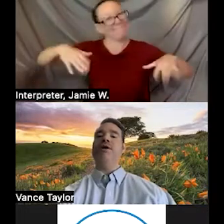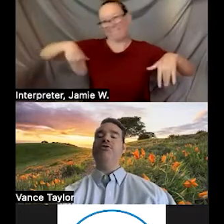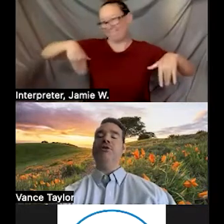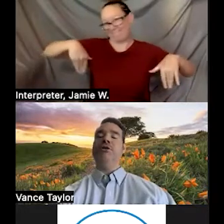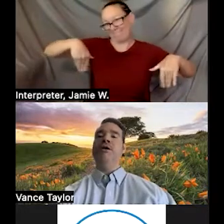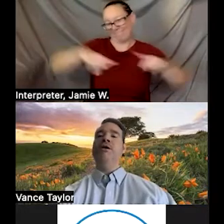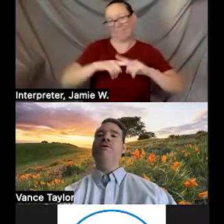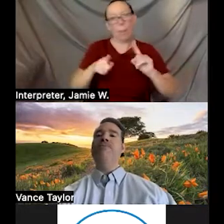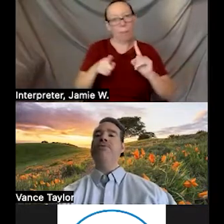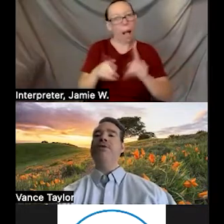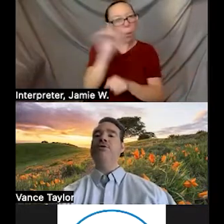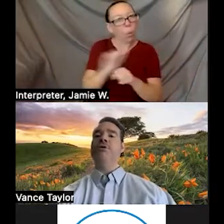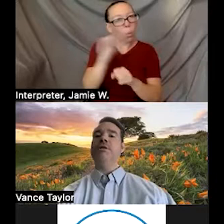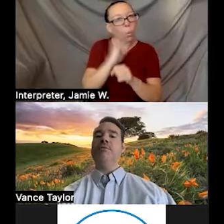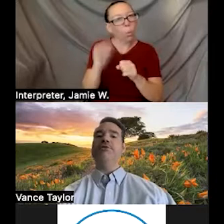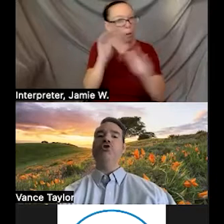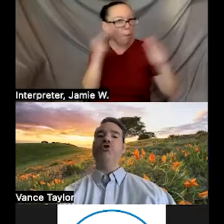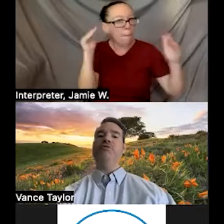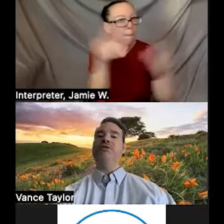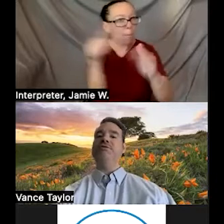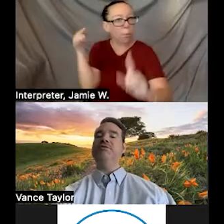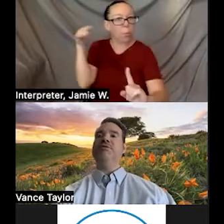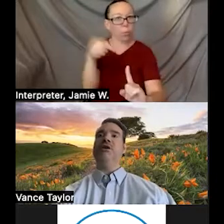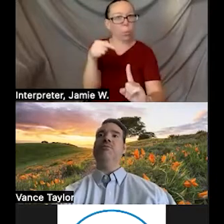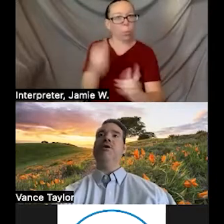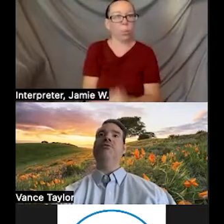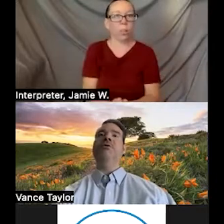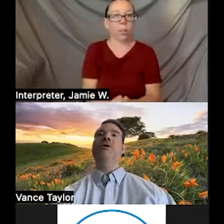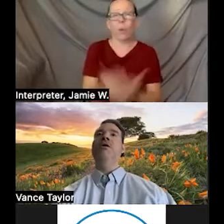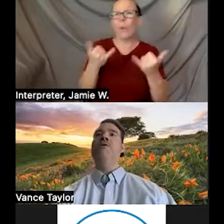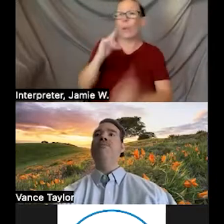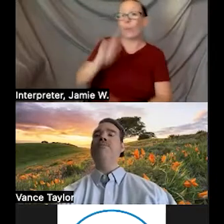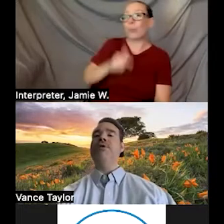that direction. And so I'm going to turn it over to Steve. He's going to talk about